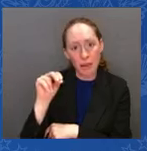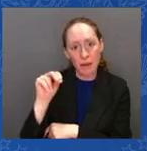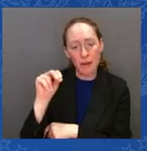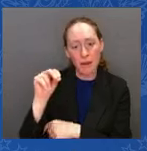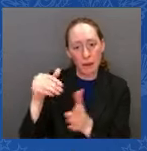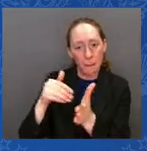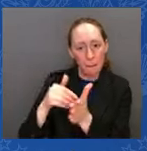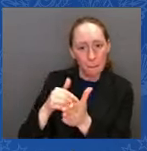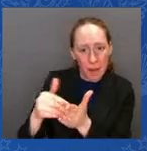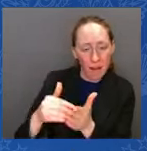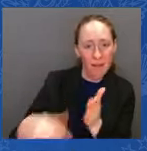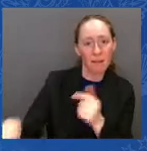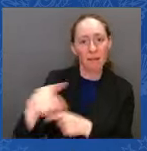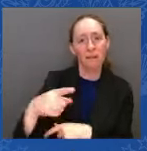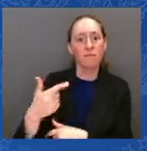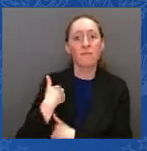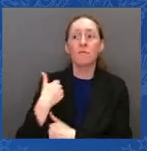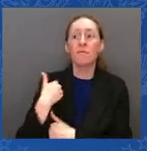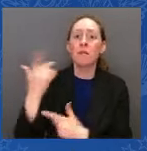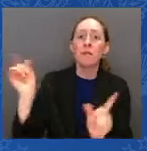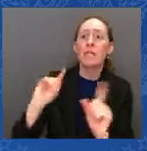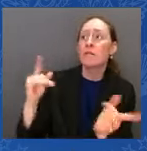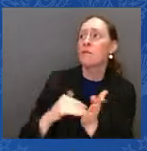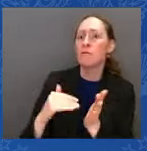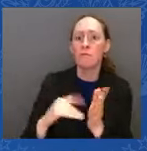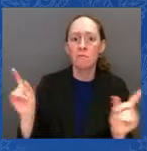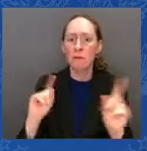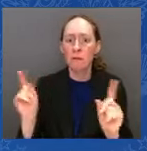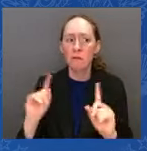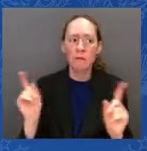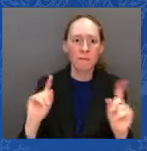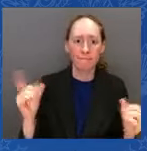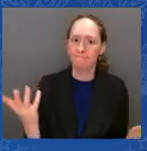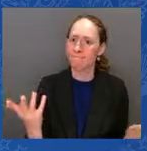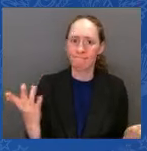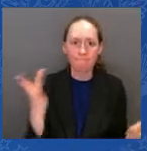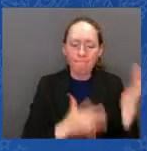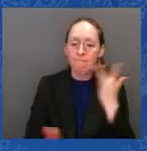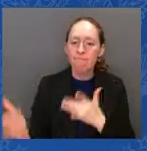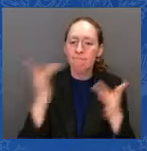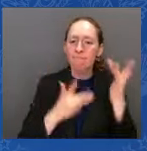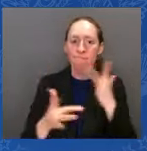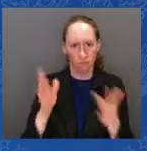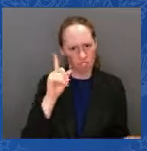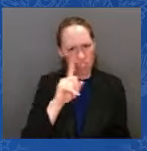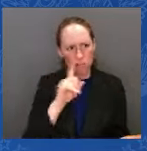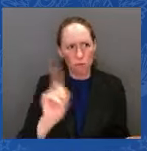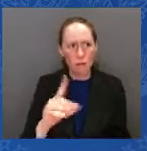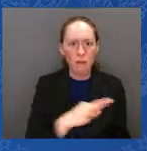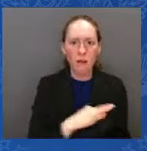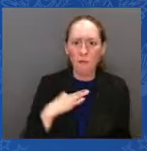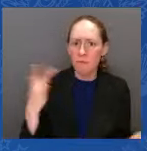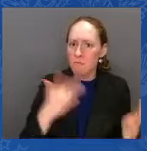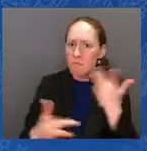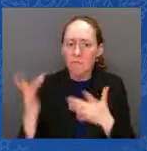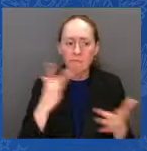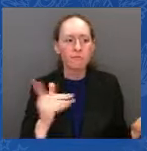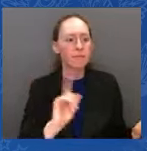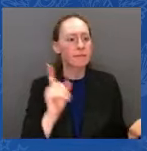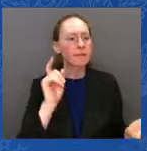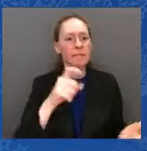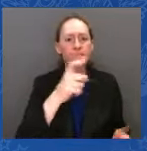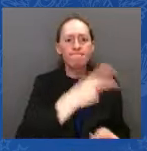2 million health care visits for veterans in New York State because there's not enough personnel. They're not enough personnel. The difference between the